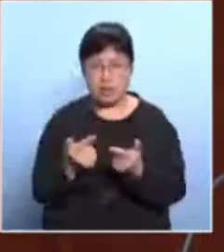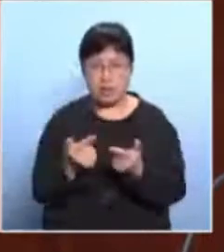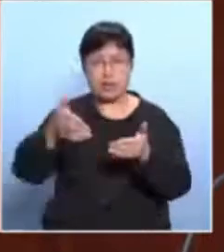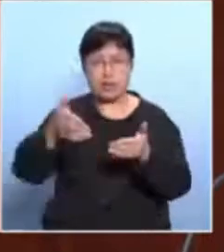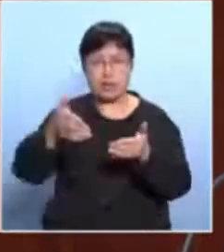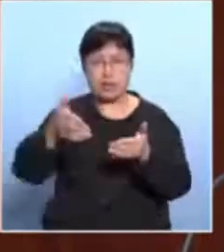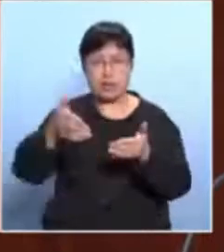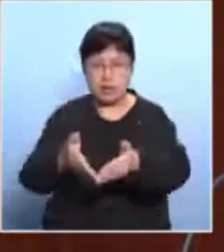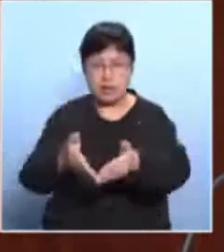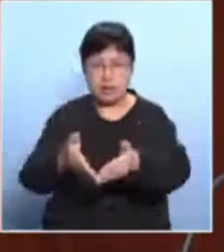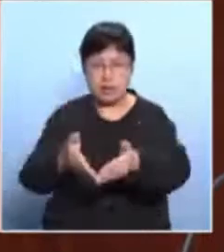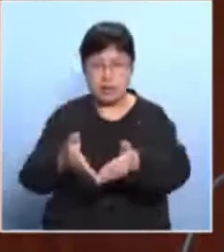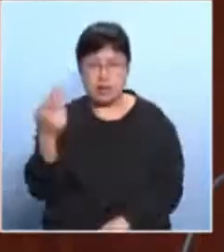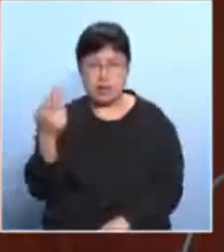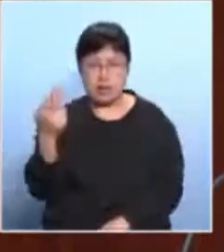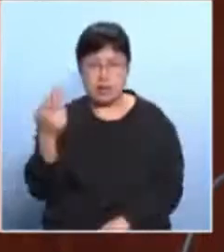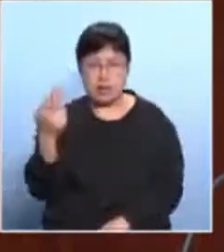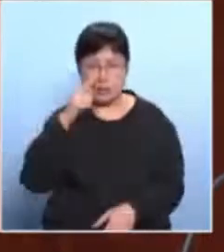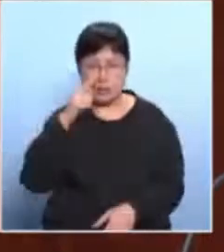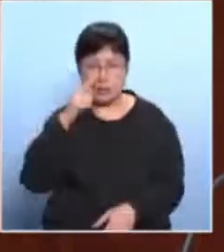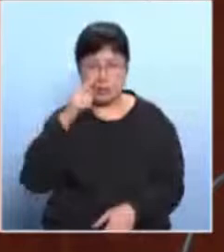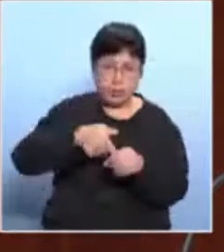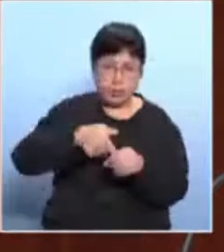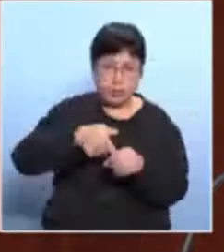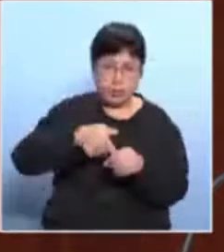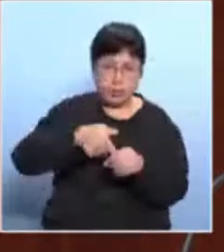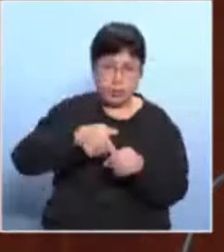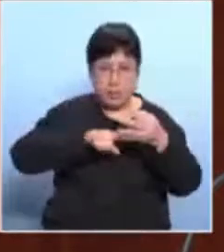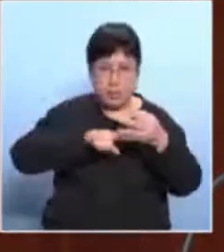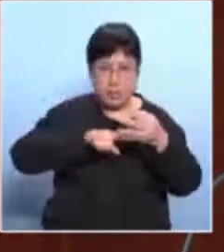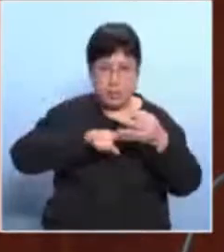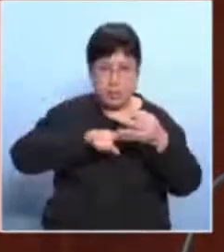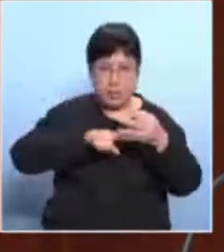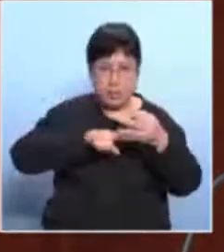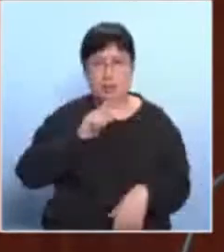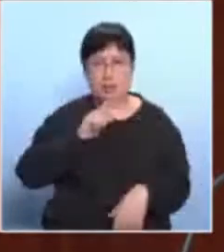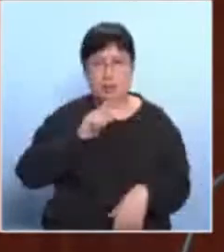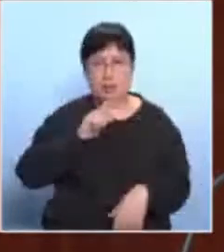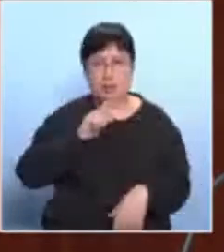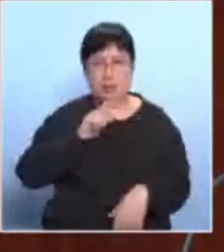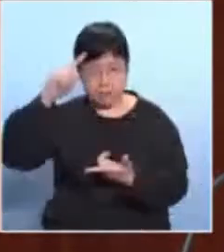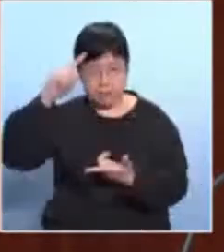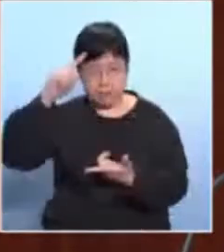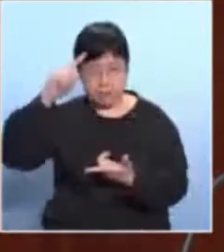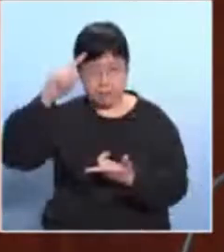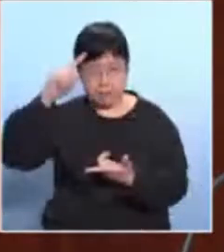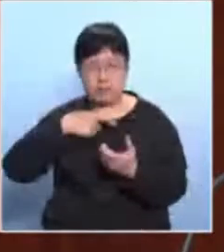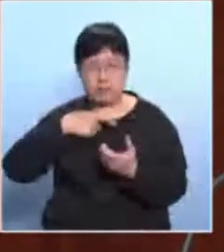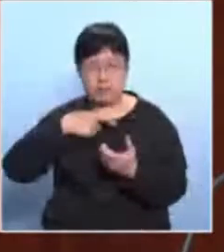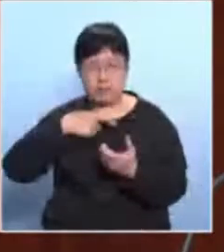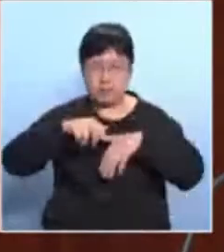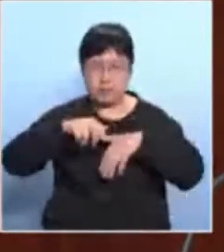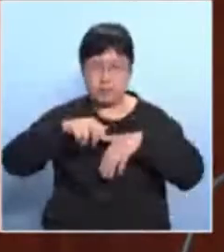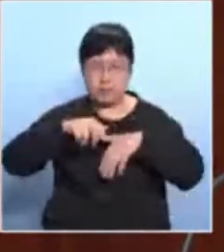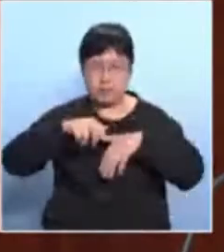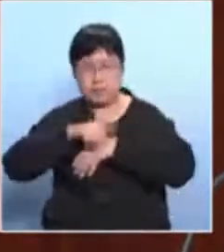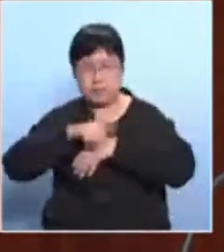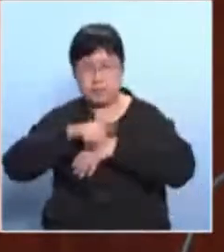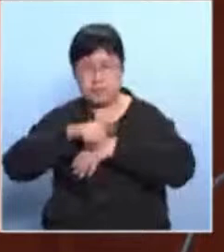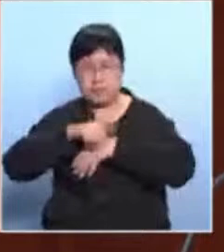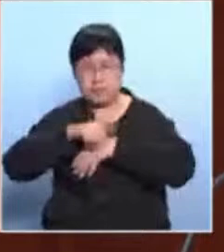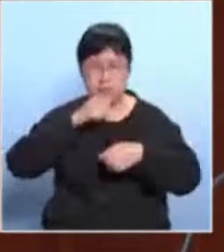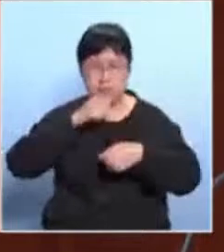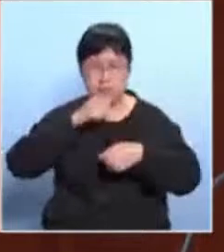and ocean-going vessels, and promulgate next year an action plan for the construction of bunkering facilities